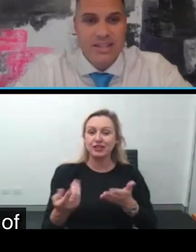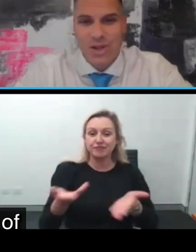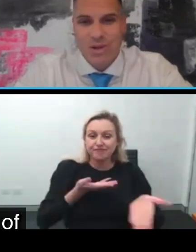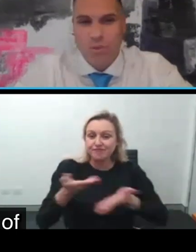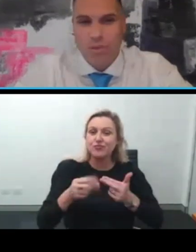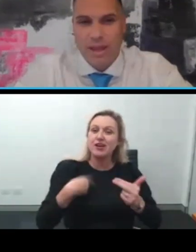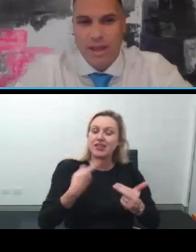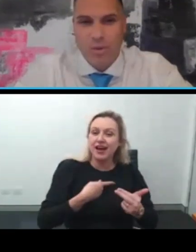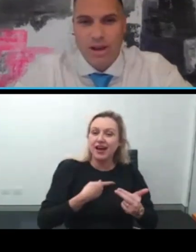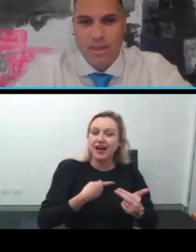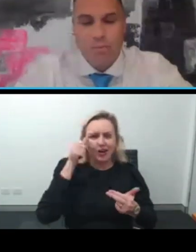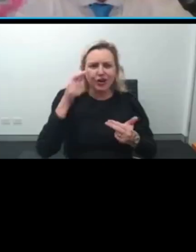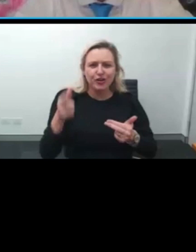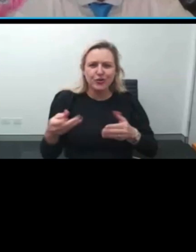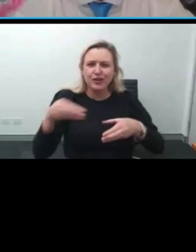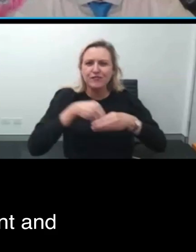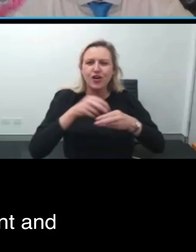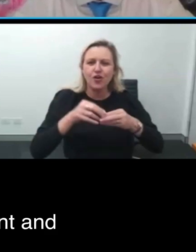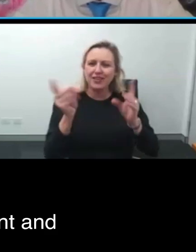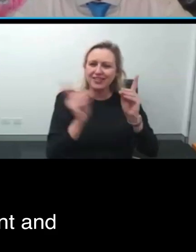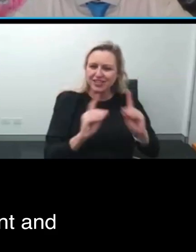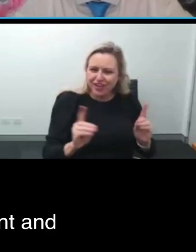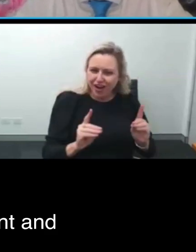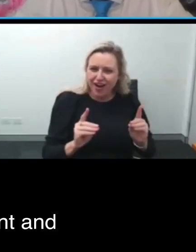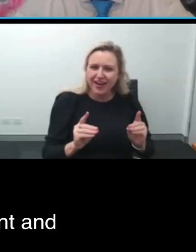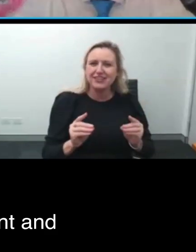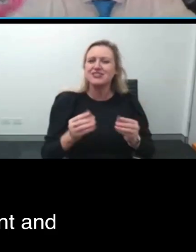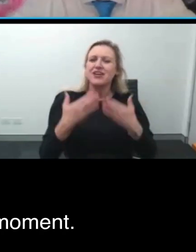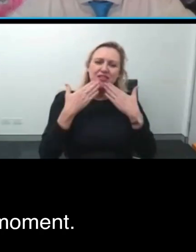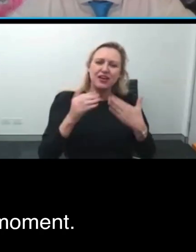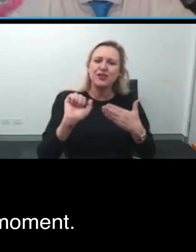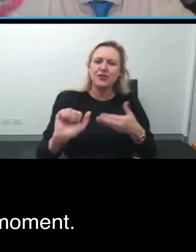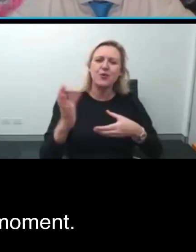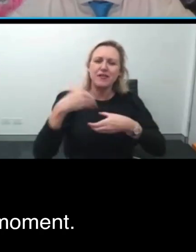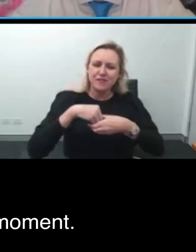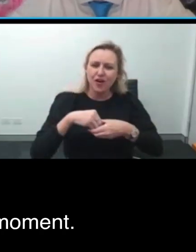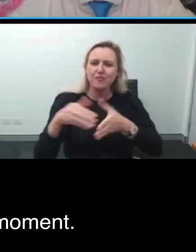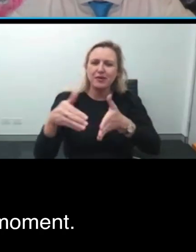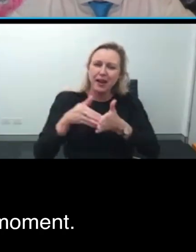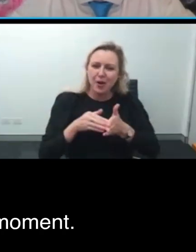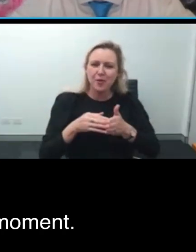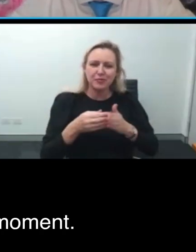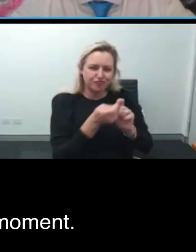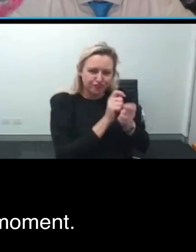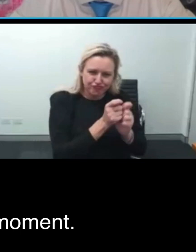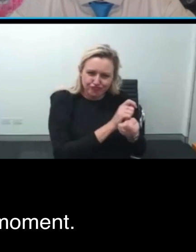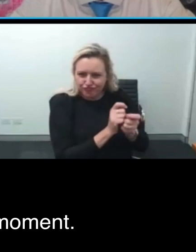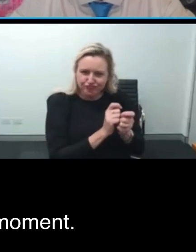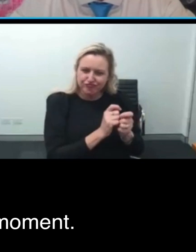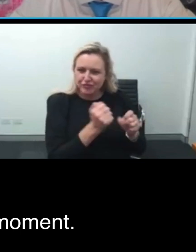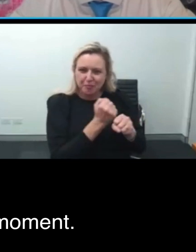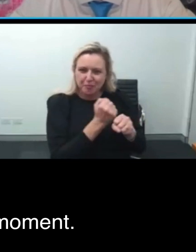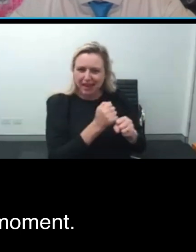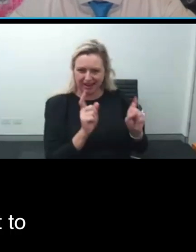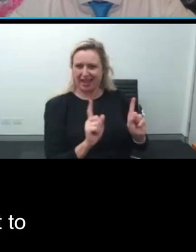into the design of what they look like at the moment. And again, I want to thank you for your involvement and contribution in shaping what this looks like at the